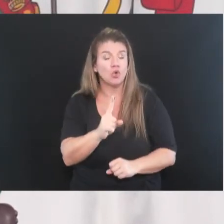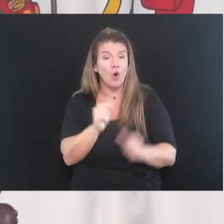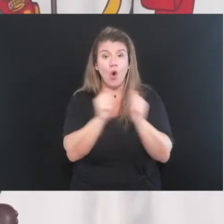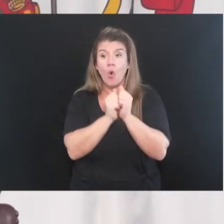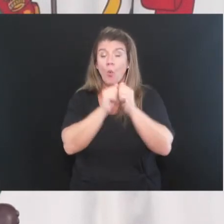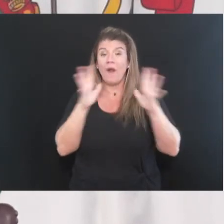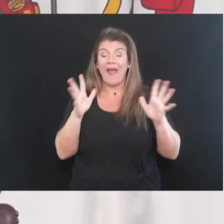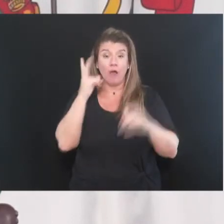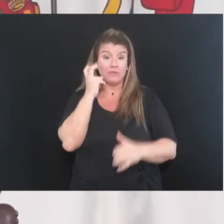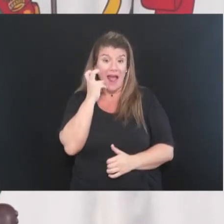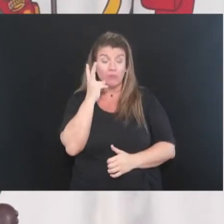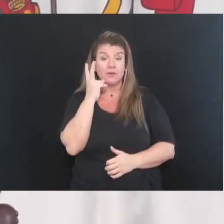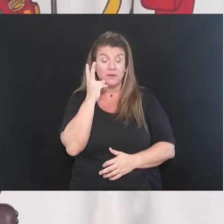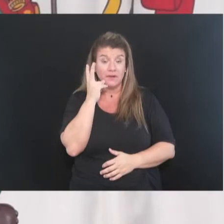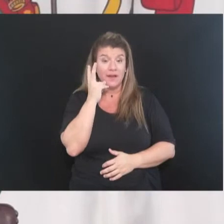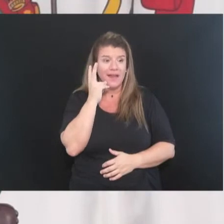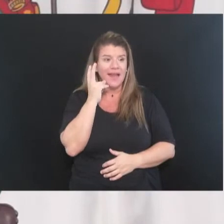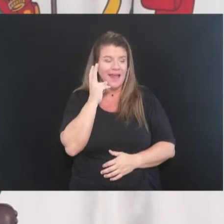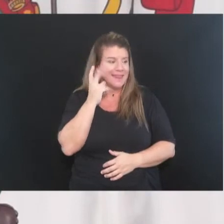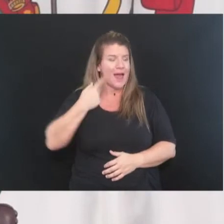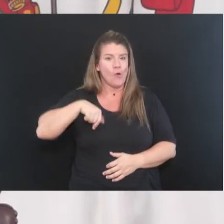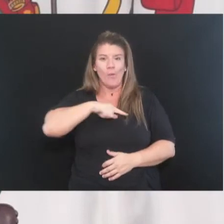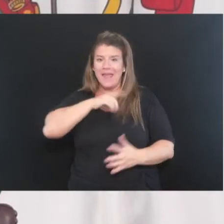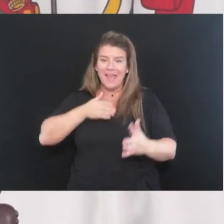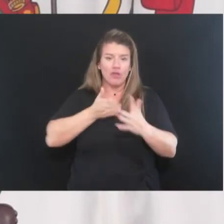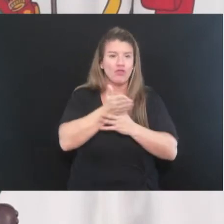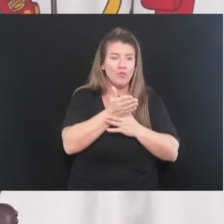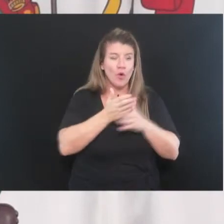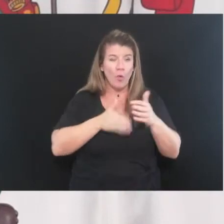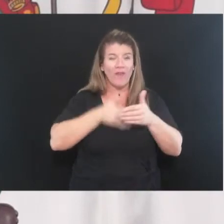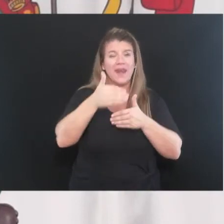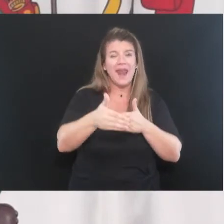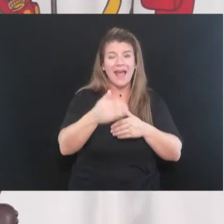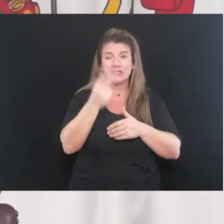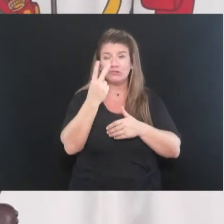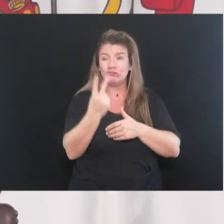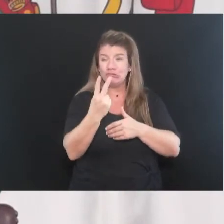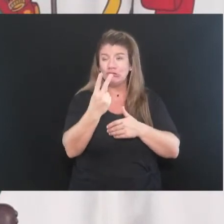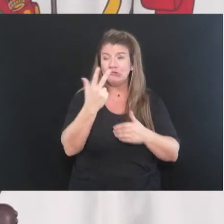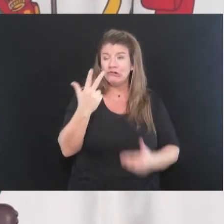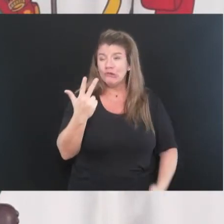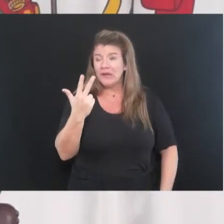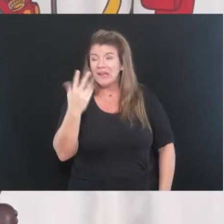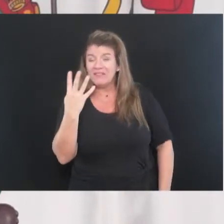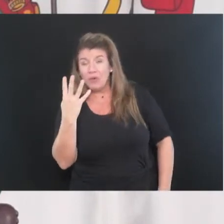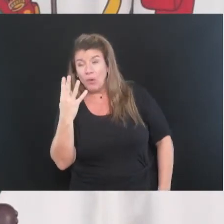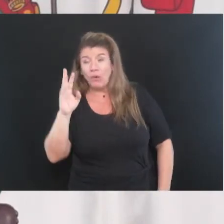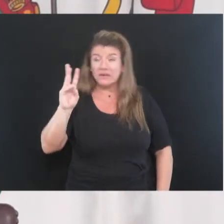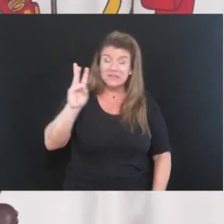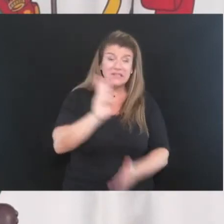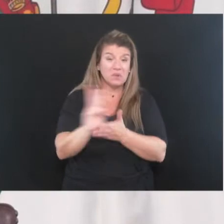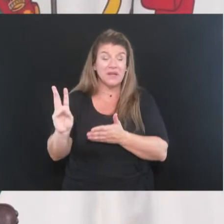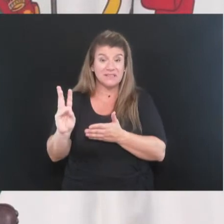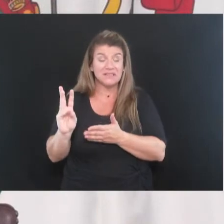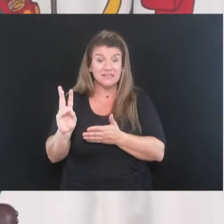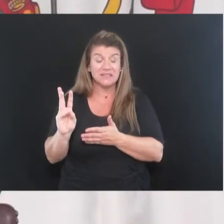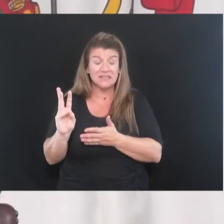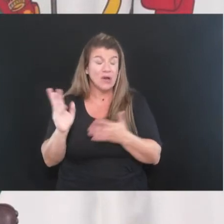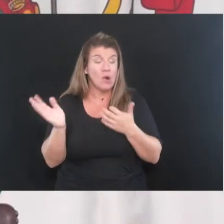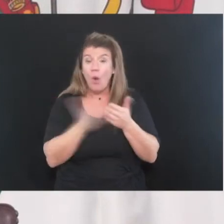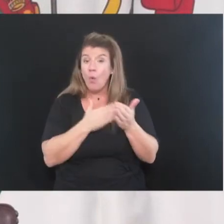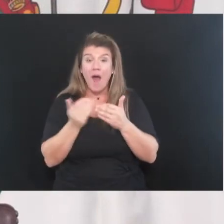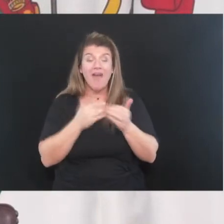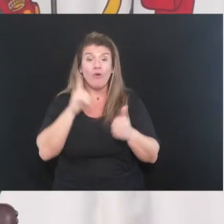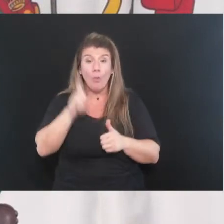any doubt, that we make it through the next 2, 3, 4, 6 weeks. Whatever we've got